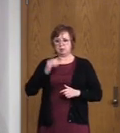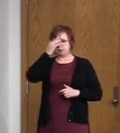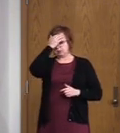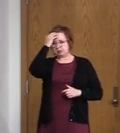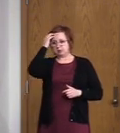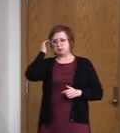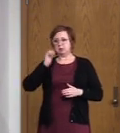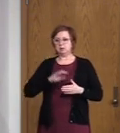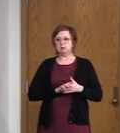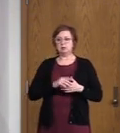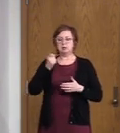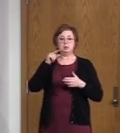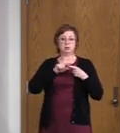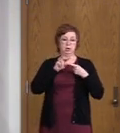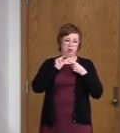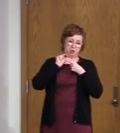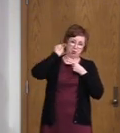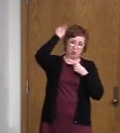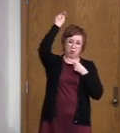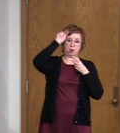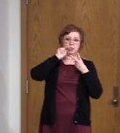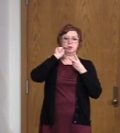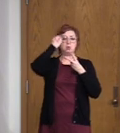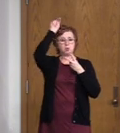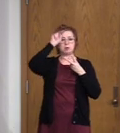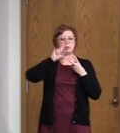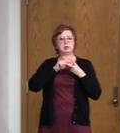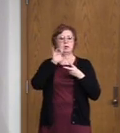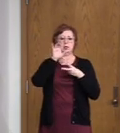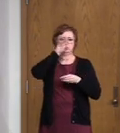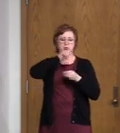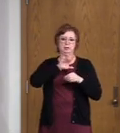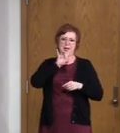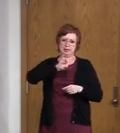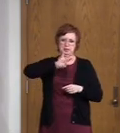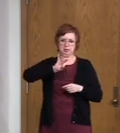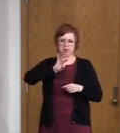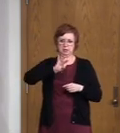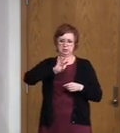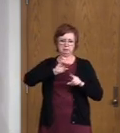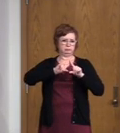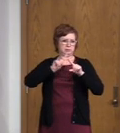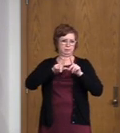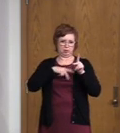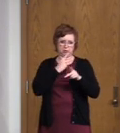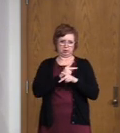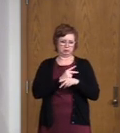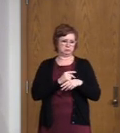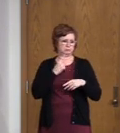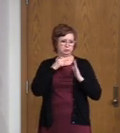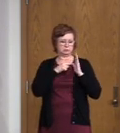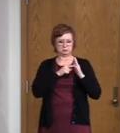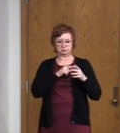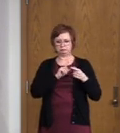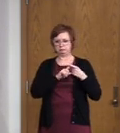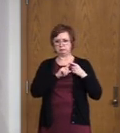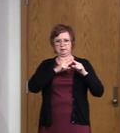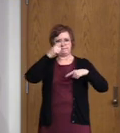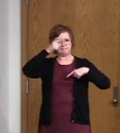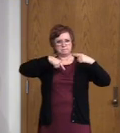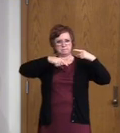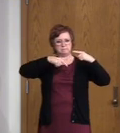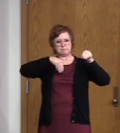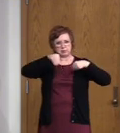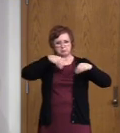we'll be operating 89 clinics of multiple different types, making it as open